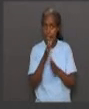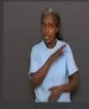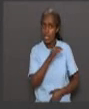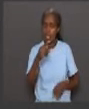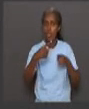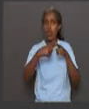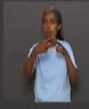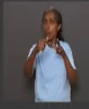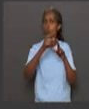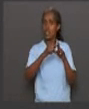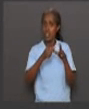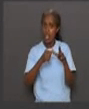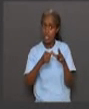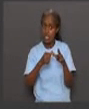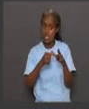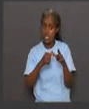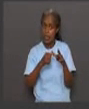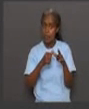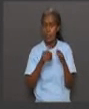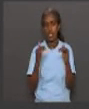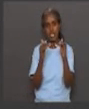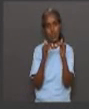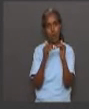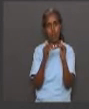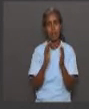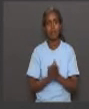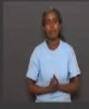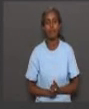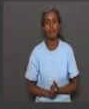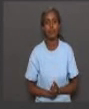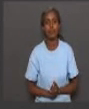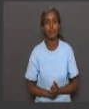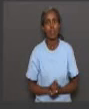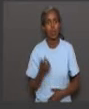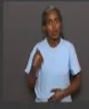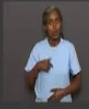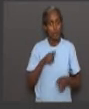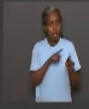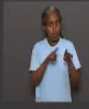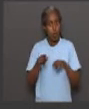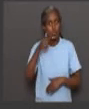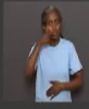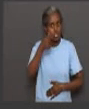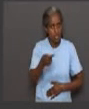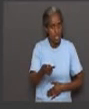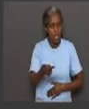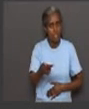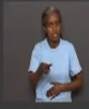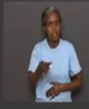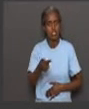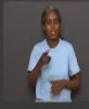parallel and opposite angles being equal. We can also